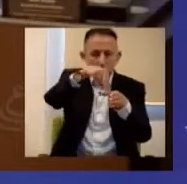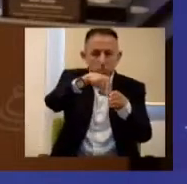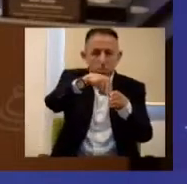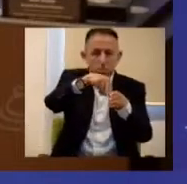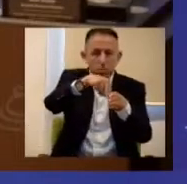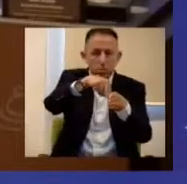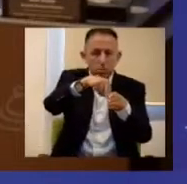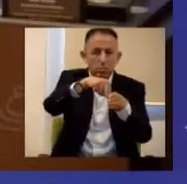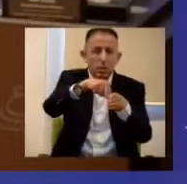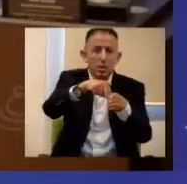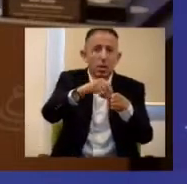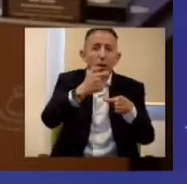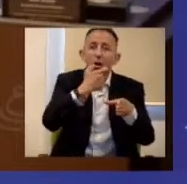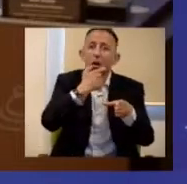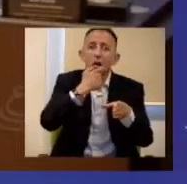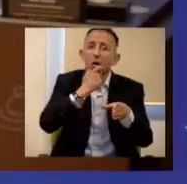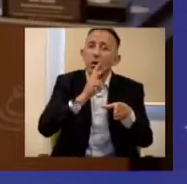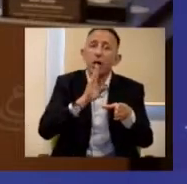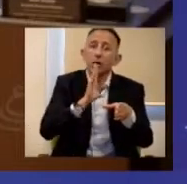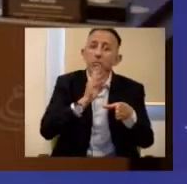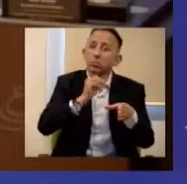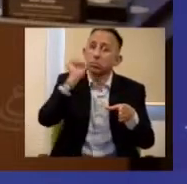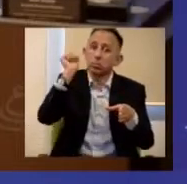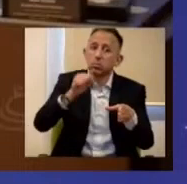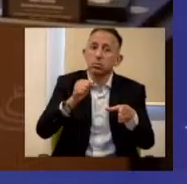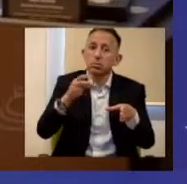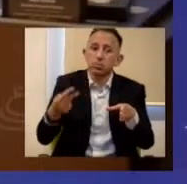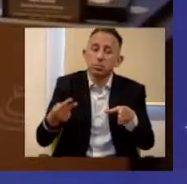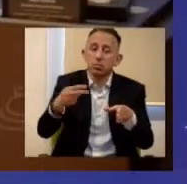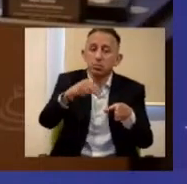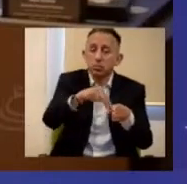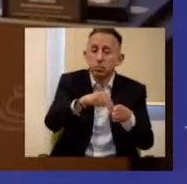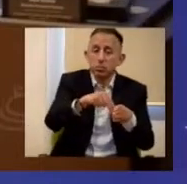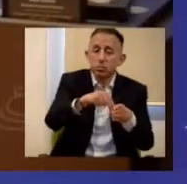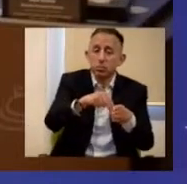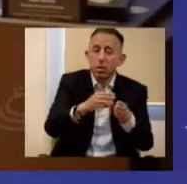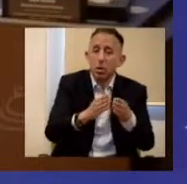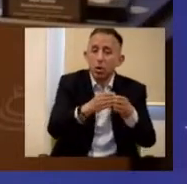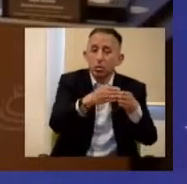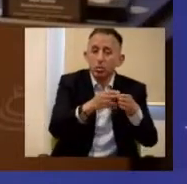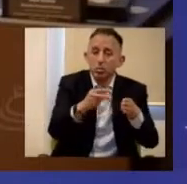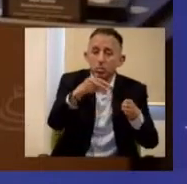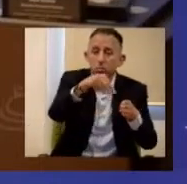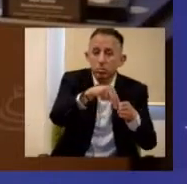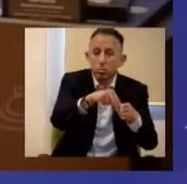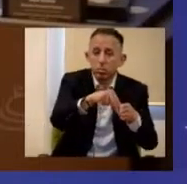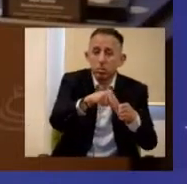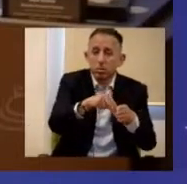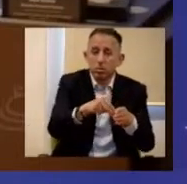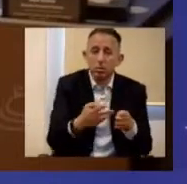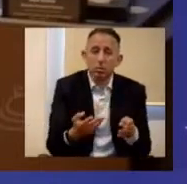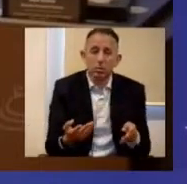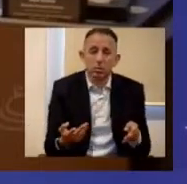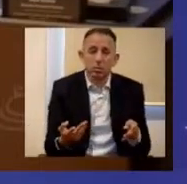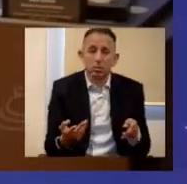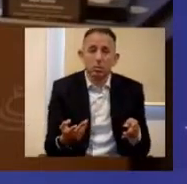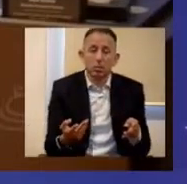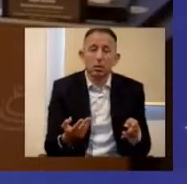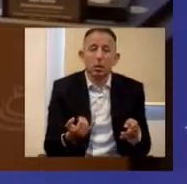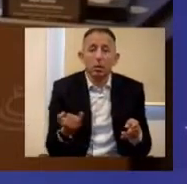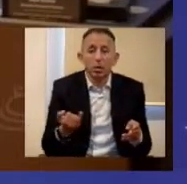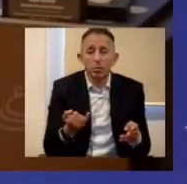female. And you have to parse the sentence in the right way. And there are many, many examples like